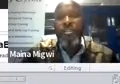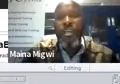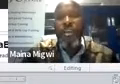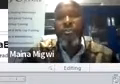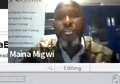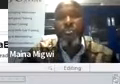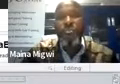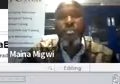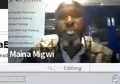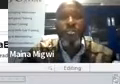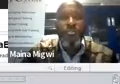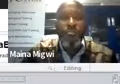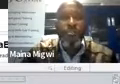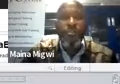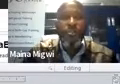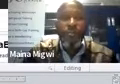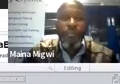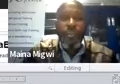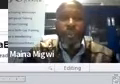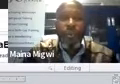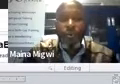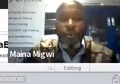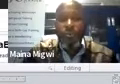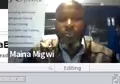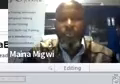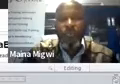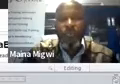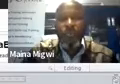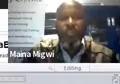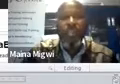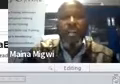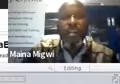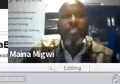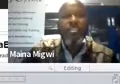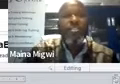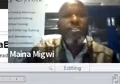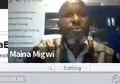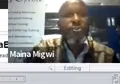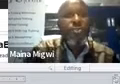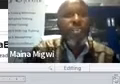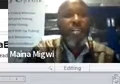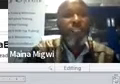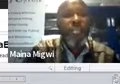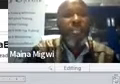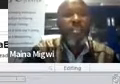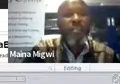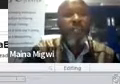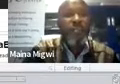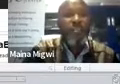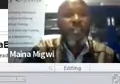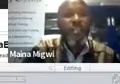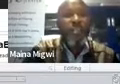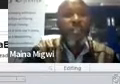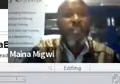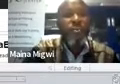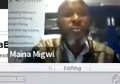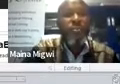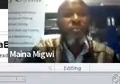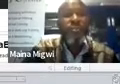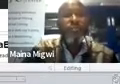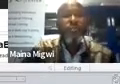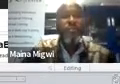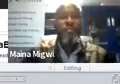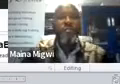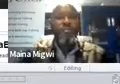will govern how disputes are resolved within the courts. And the decisions which are made in the